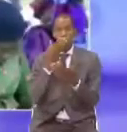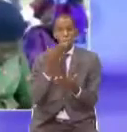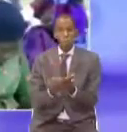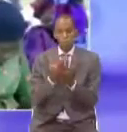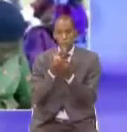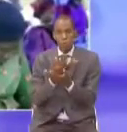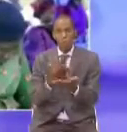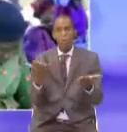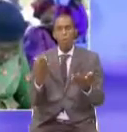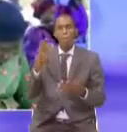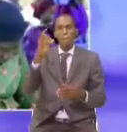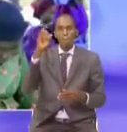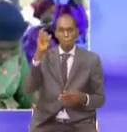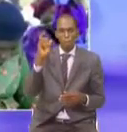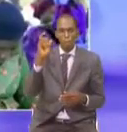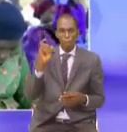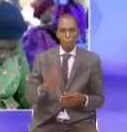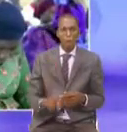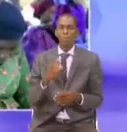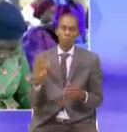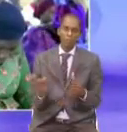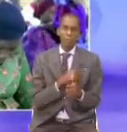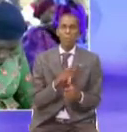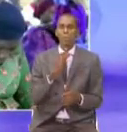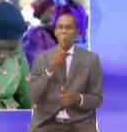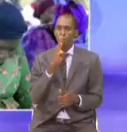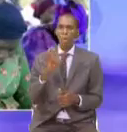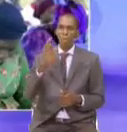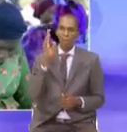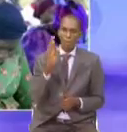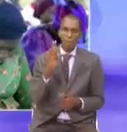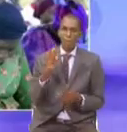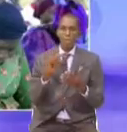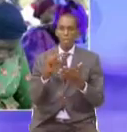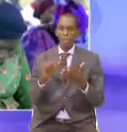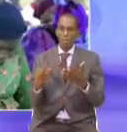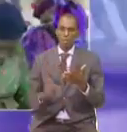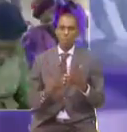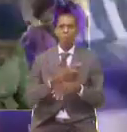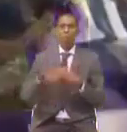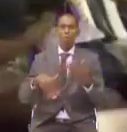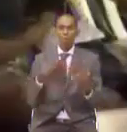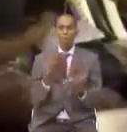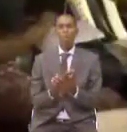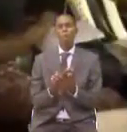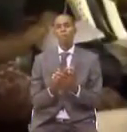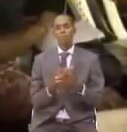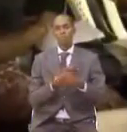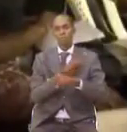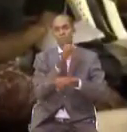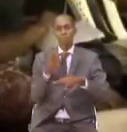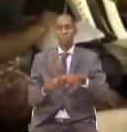gospel must first be preached among all nations. That's what we're